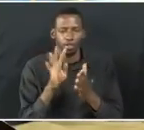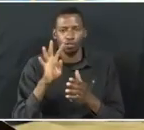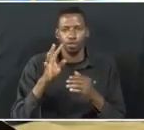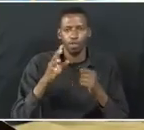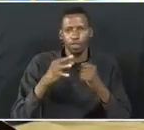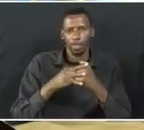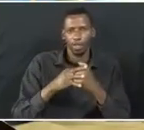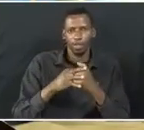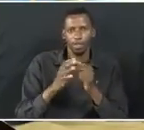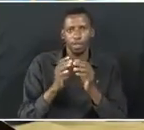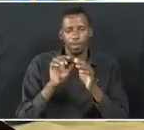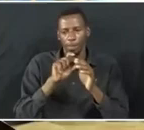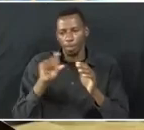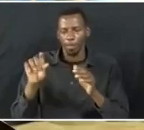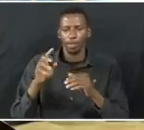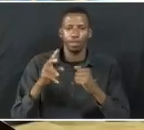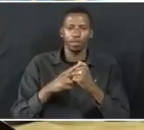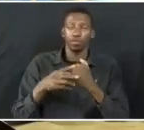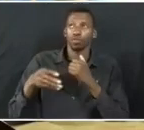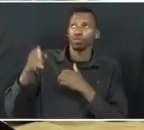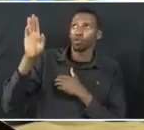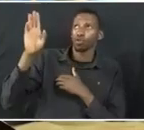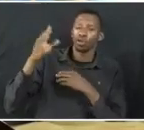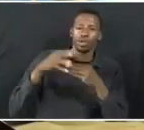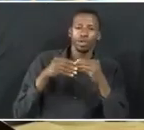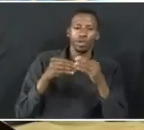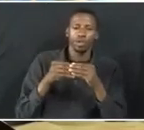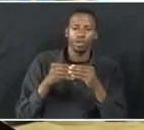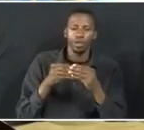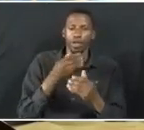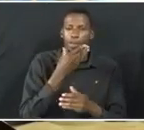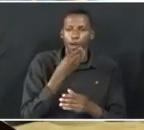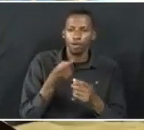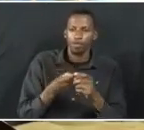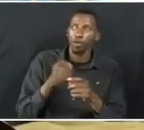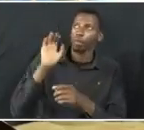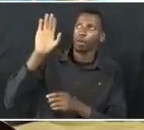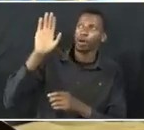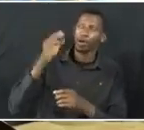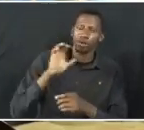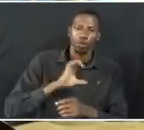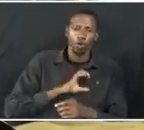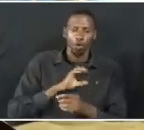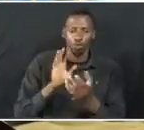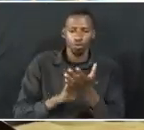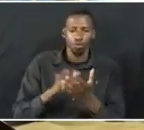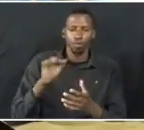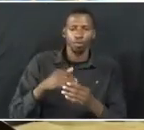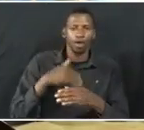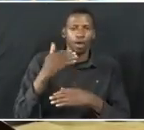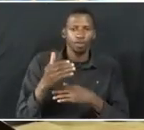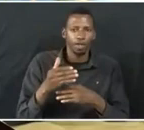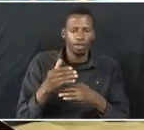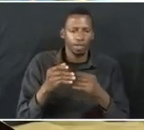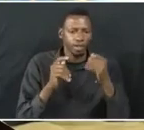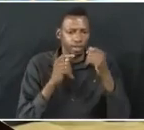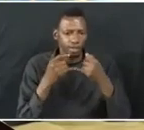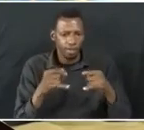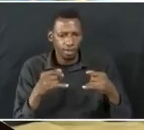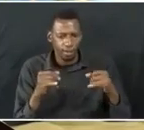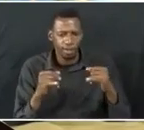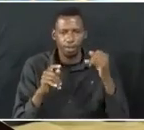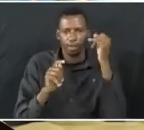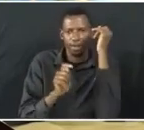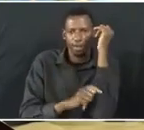God created man for his own glory. That after test and trial, the human family, allow me